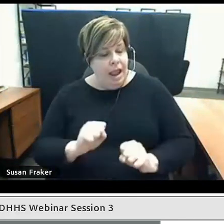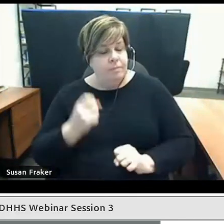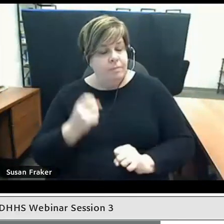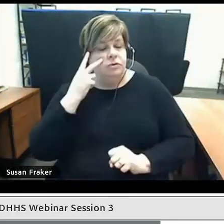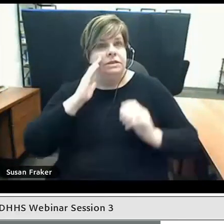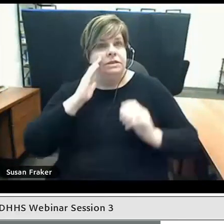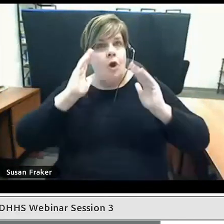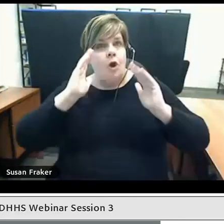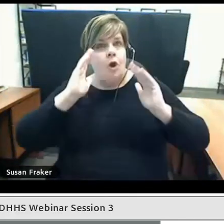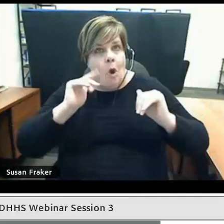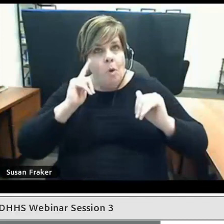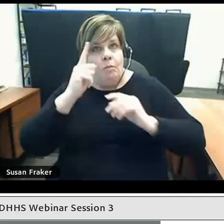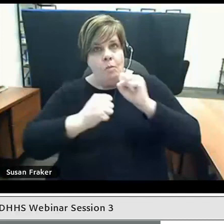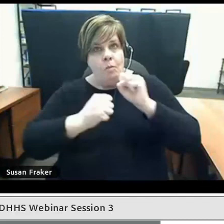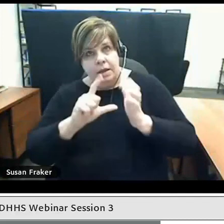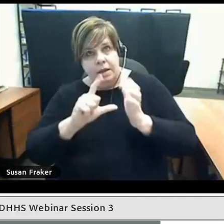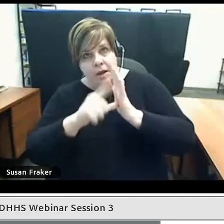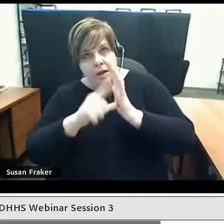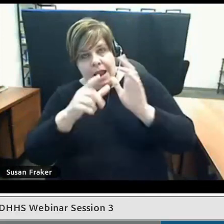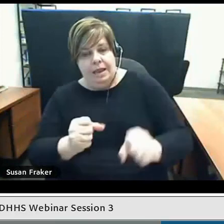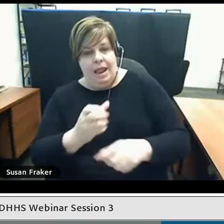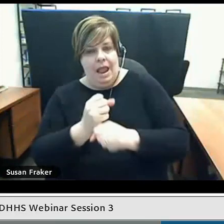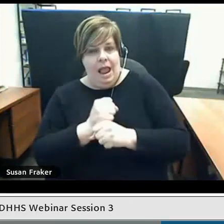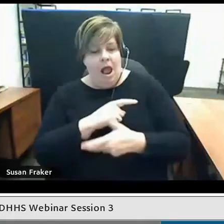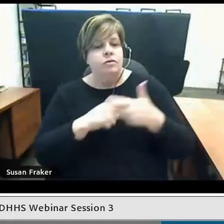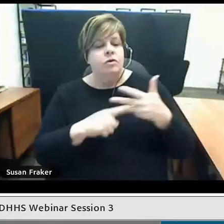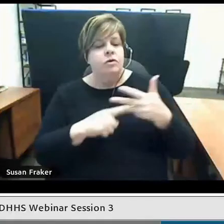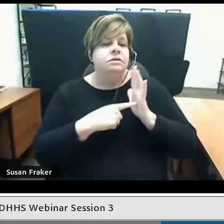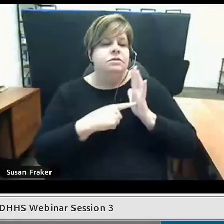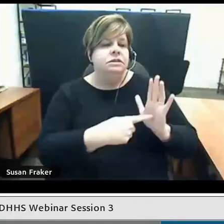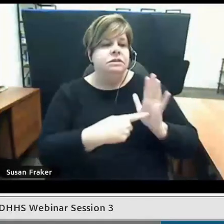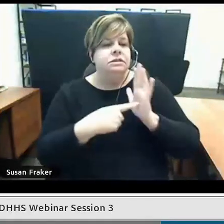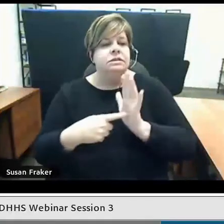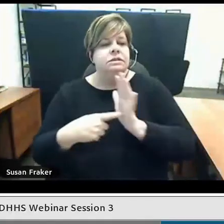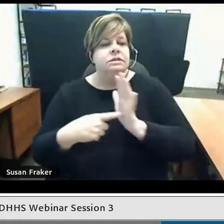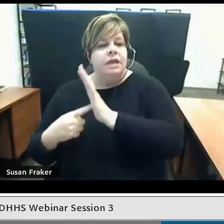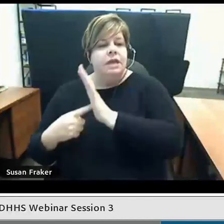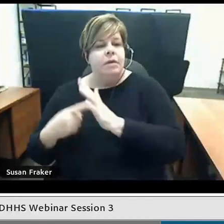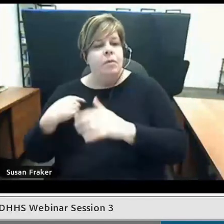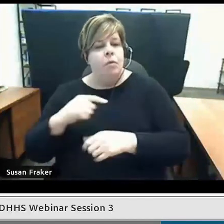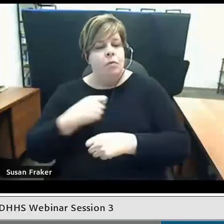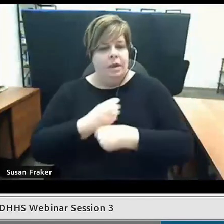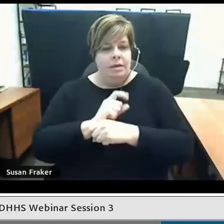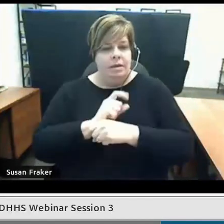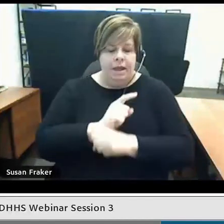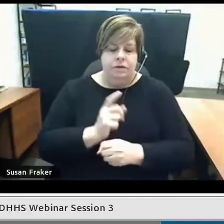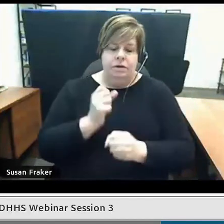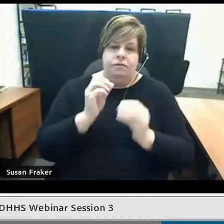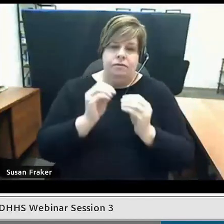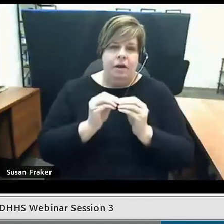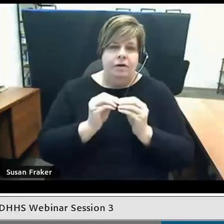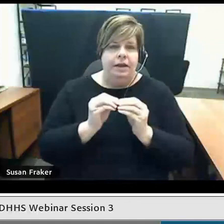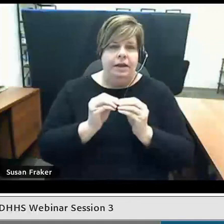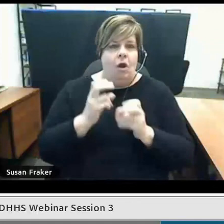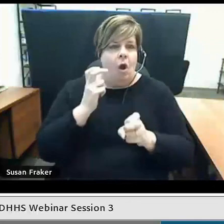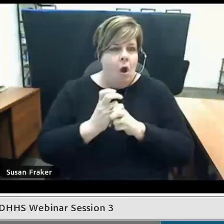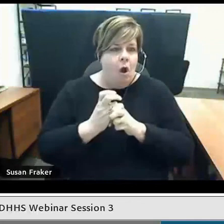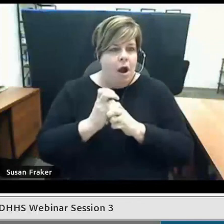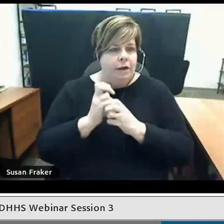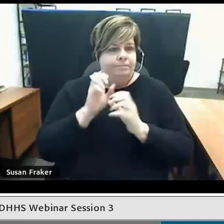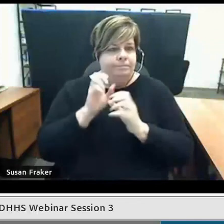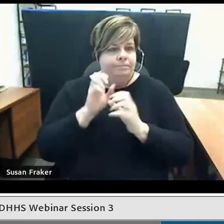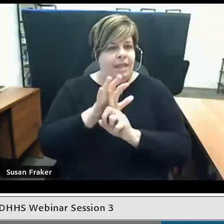again and to get help. So this is just a sample of one of the ways that we make some very abstract concepts, such as